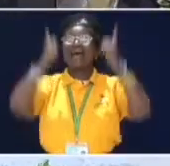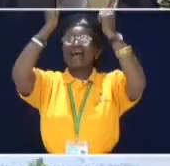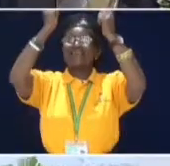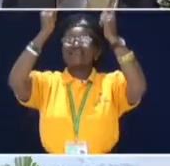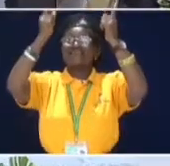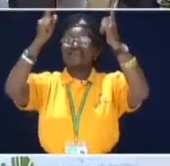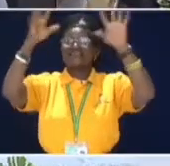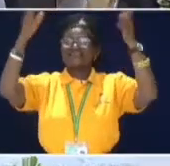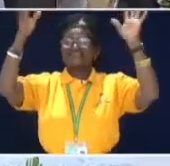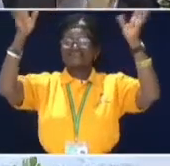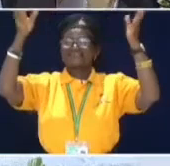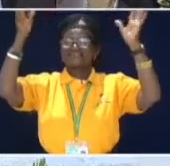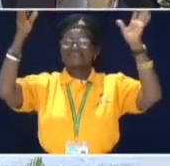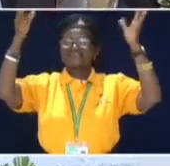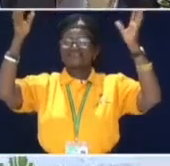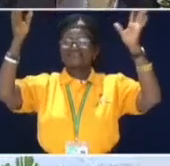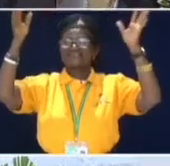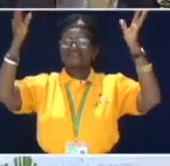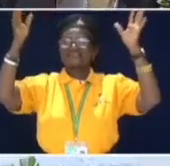life.